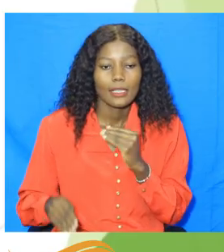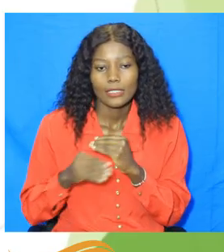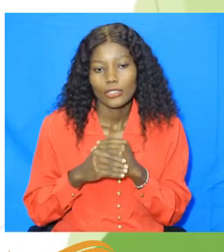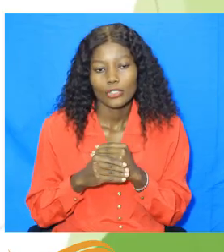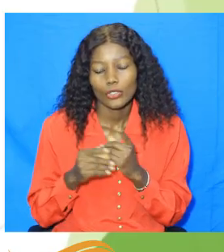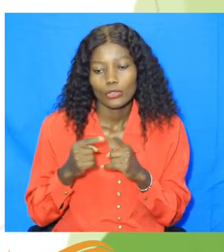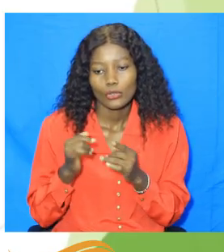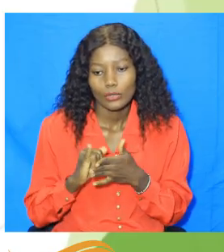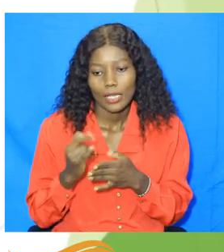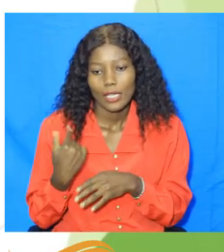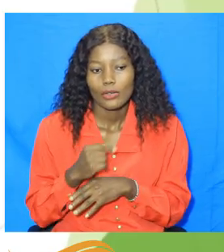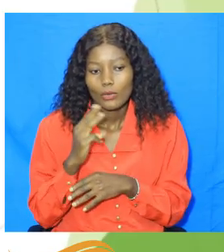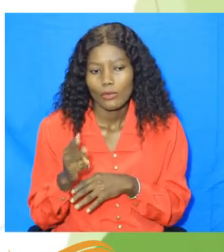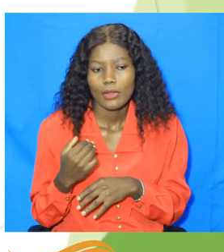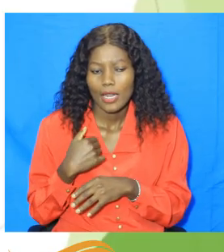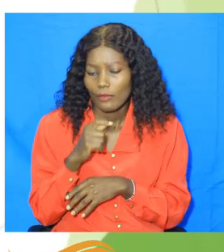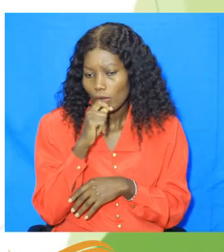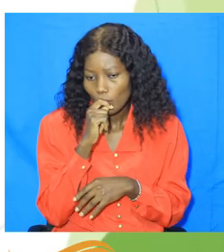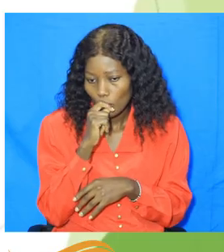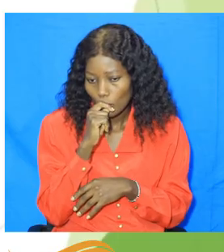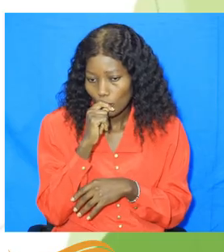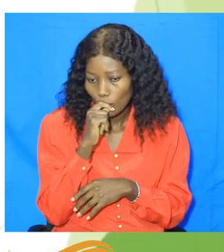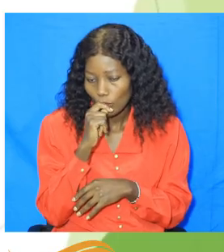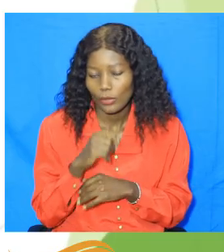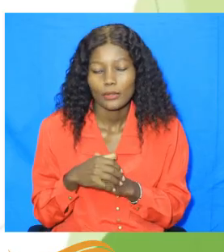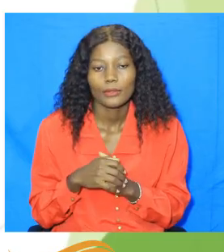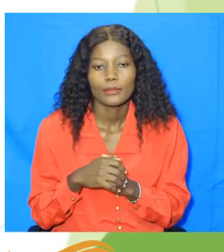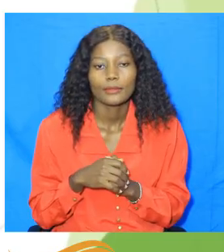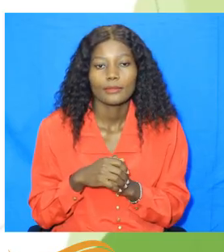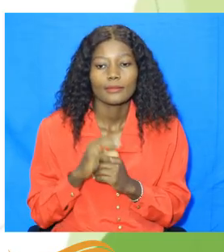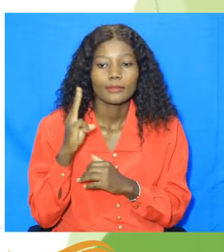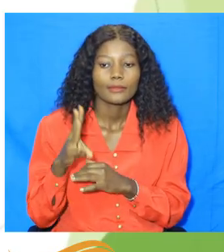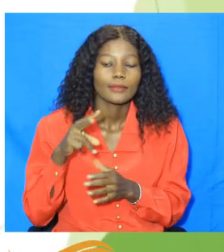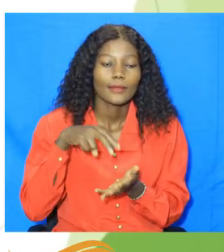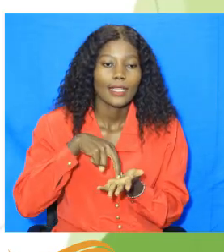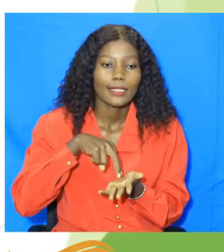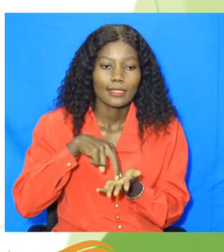that, we will have a referee. A referee will stand